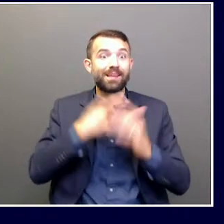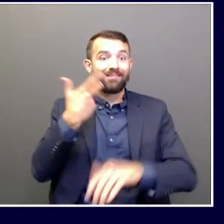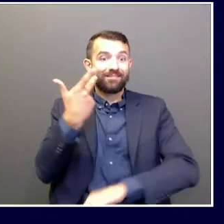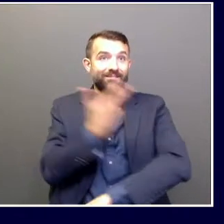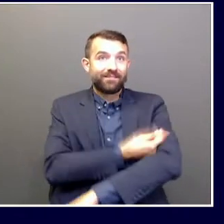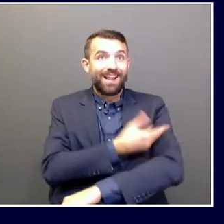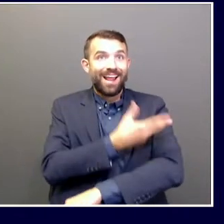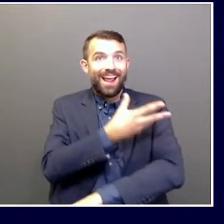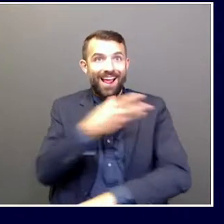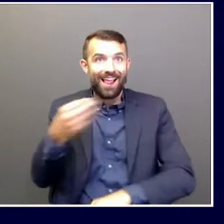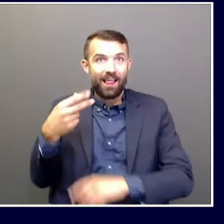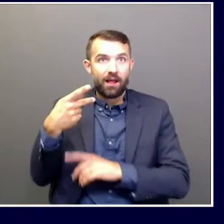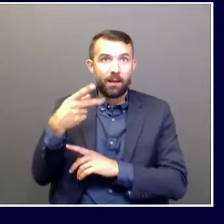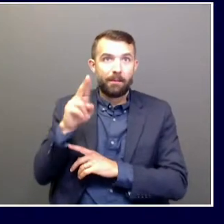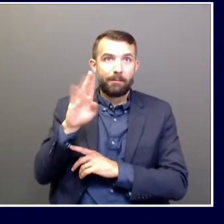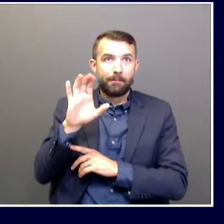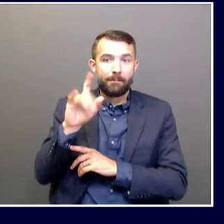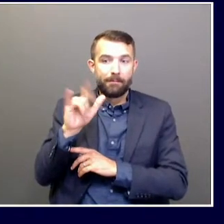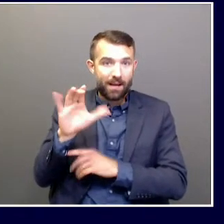I see.